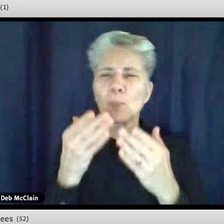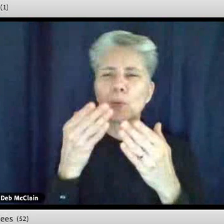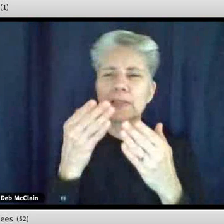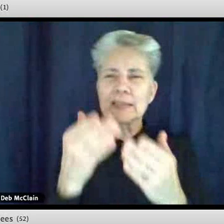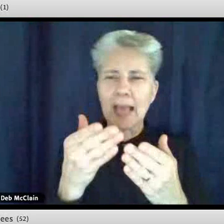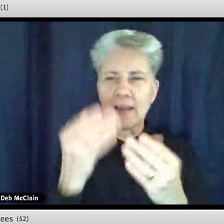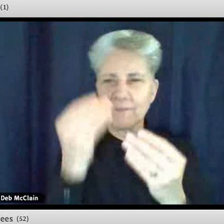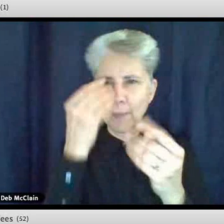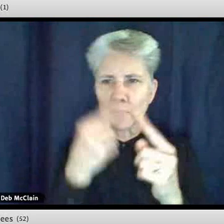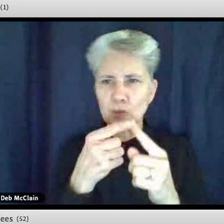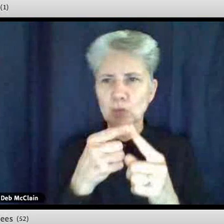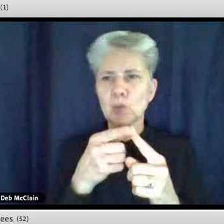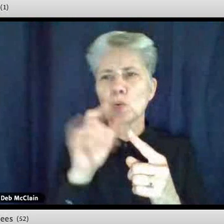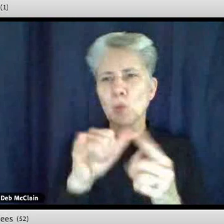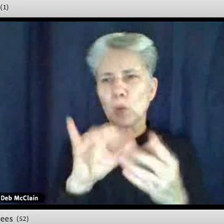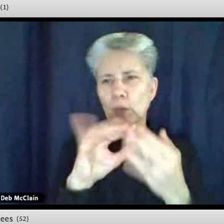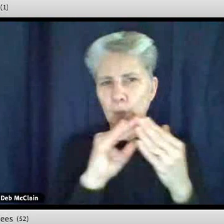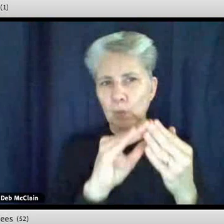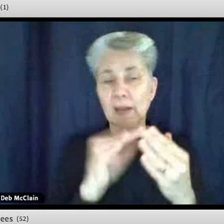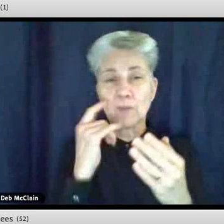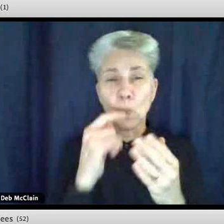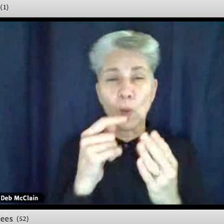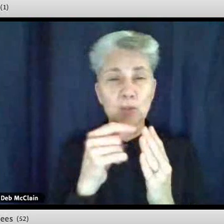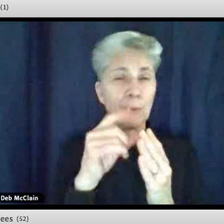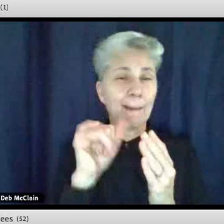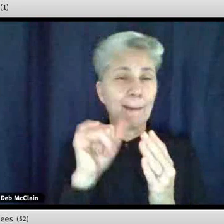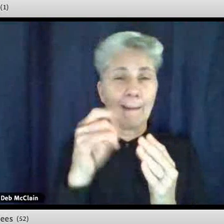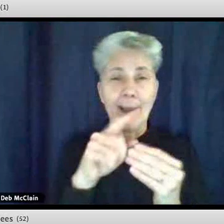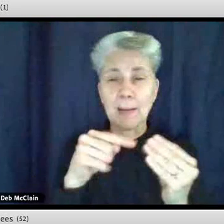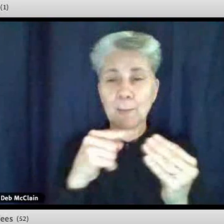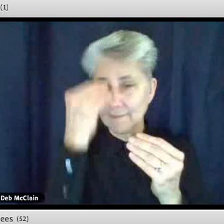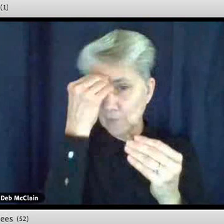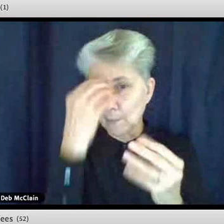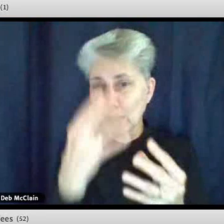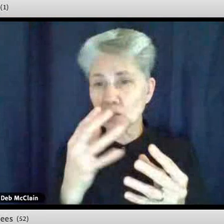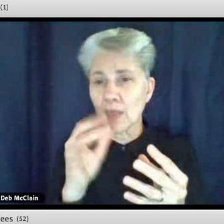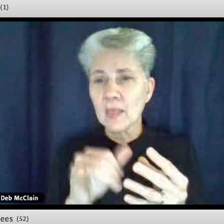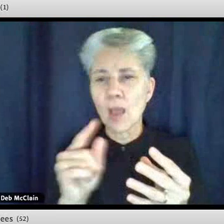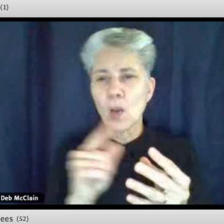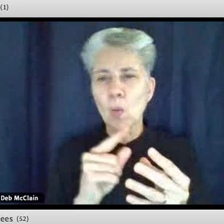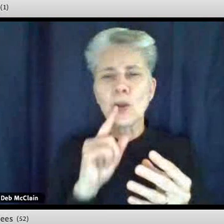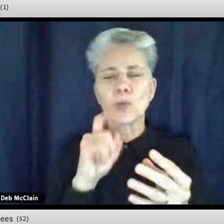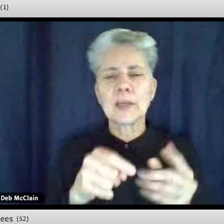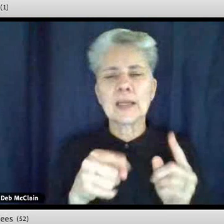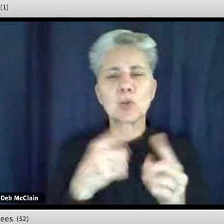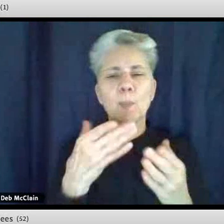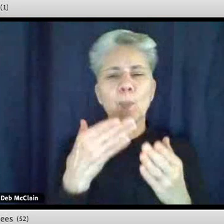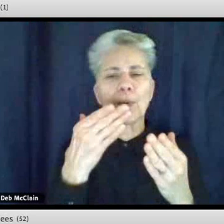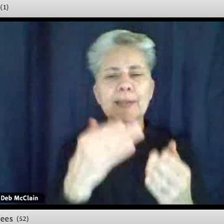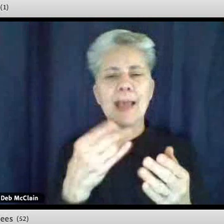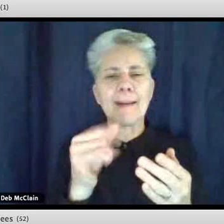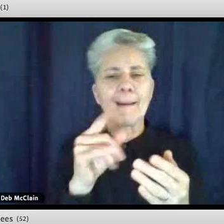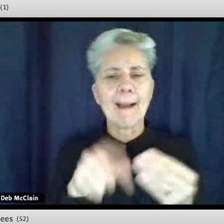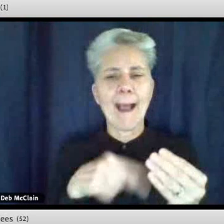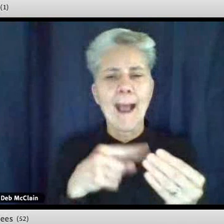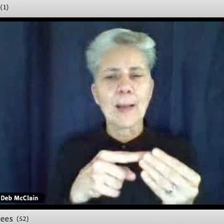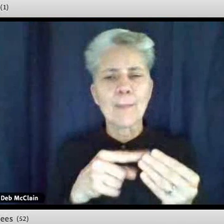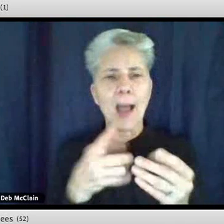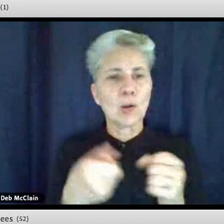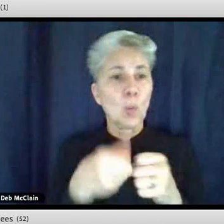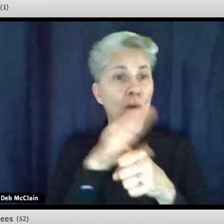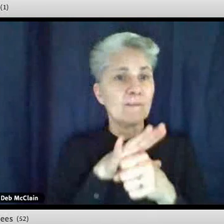libraries. This is to help you present information. So if you needed to do some sort of guide on information where